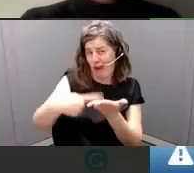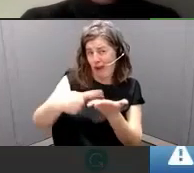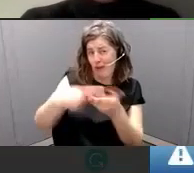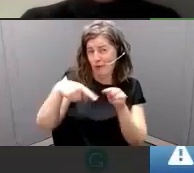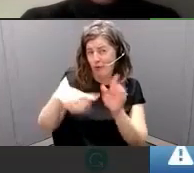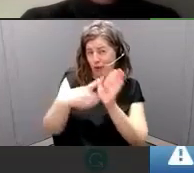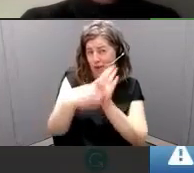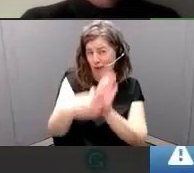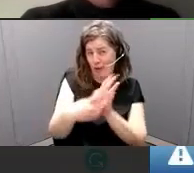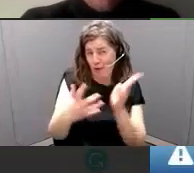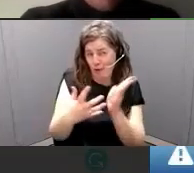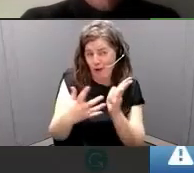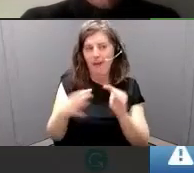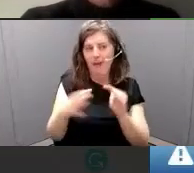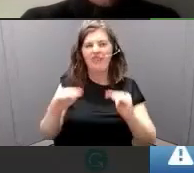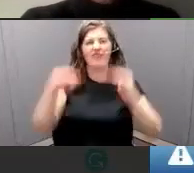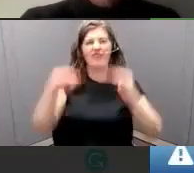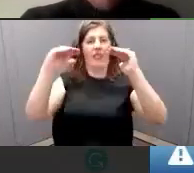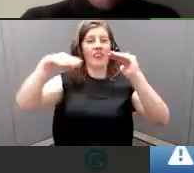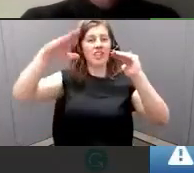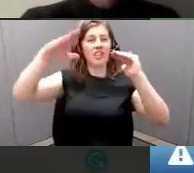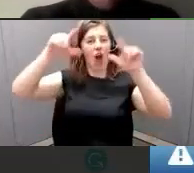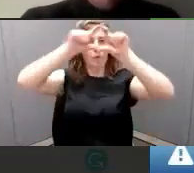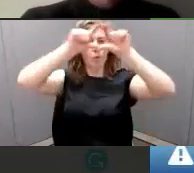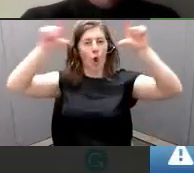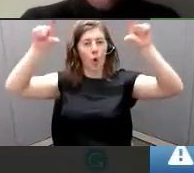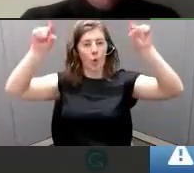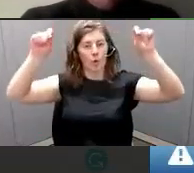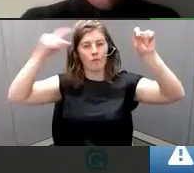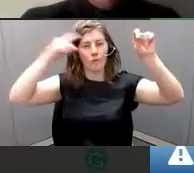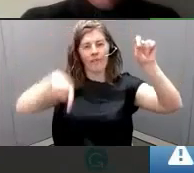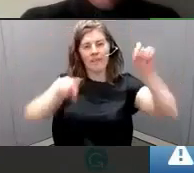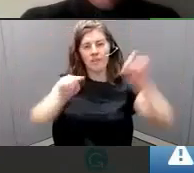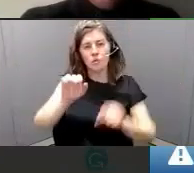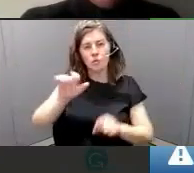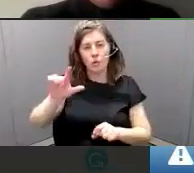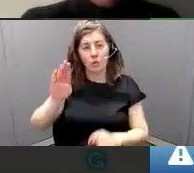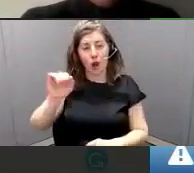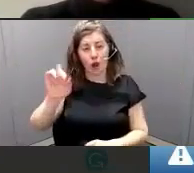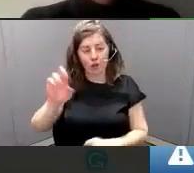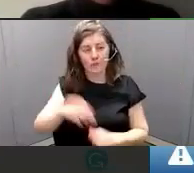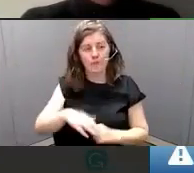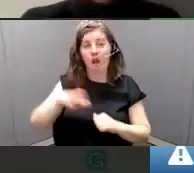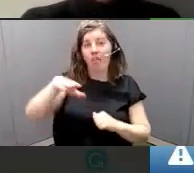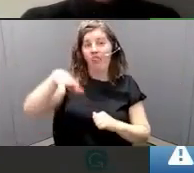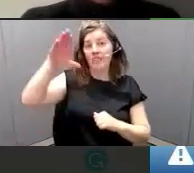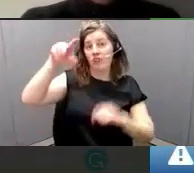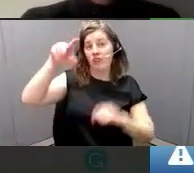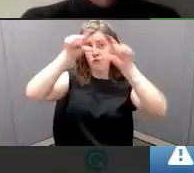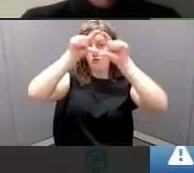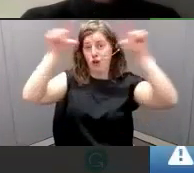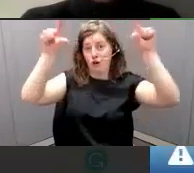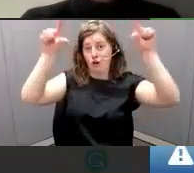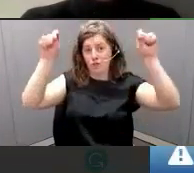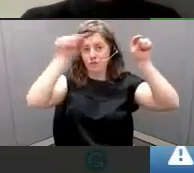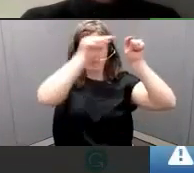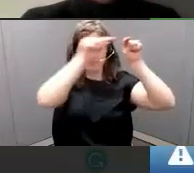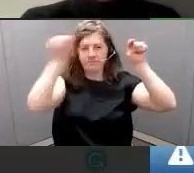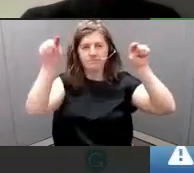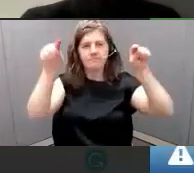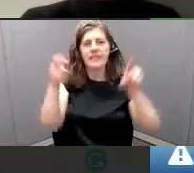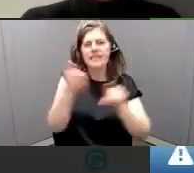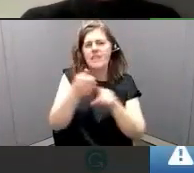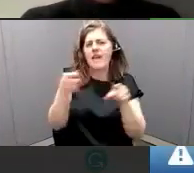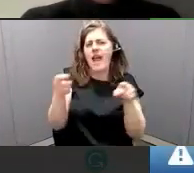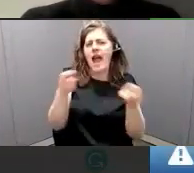demos is the top row of this toolbar. The top row of the toolbar handles